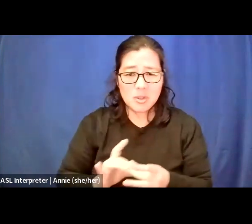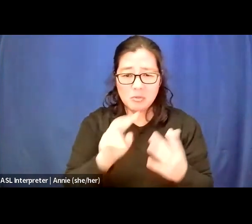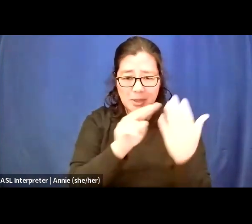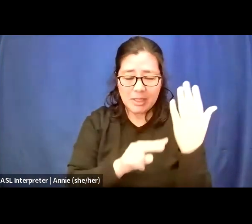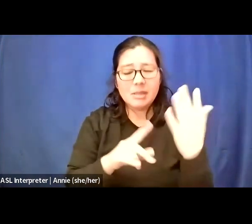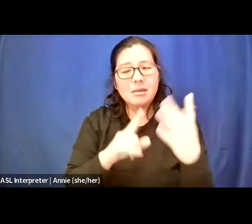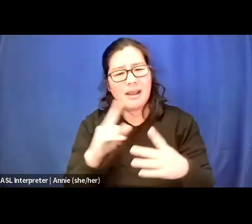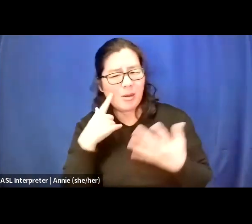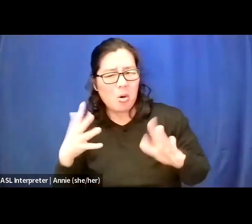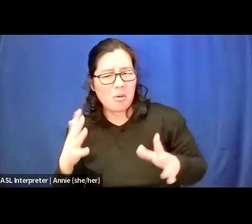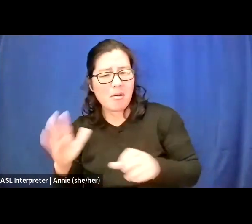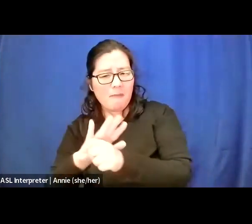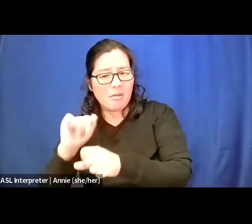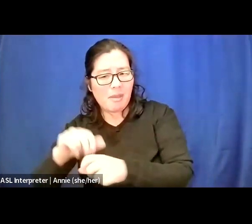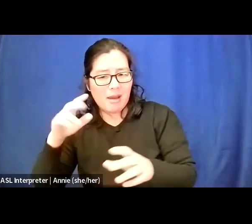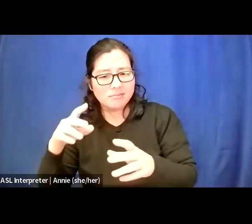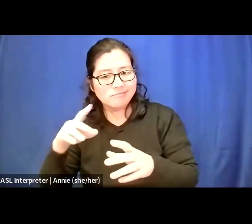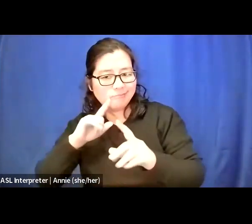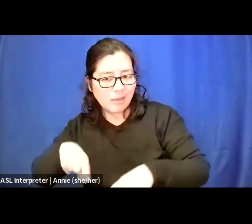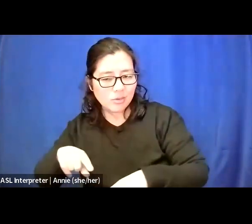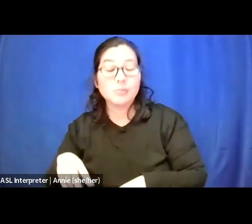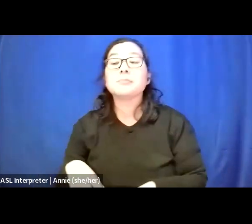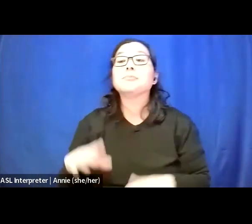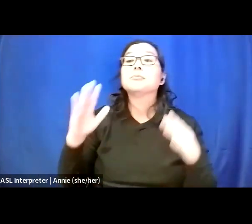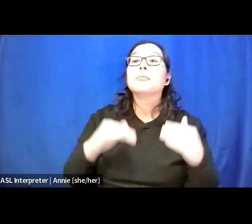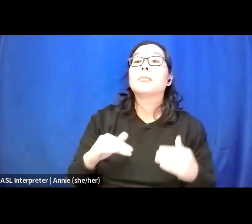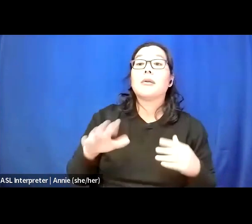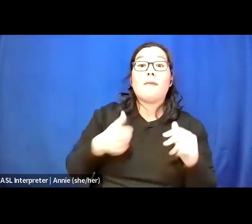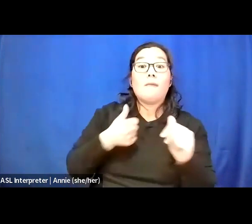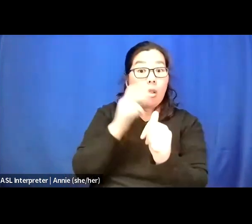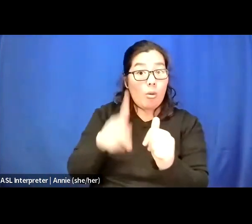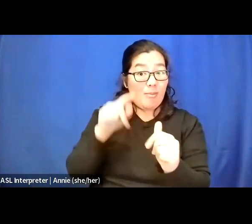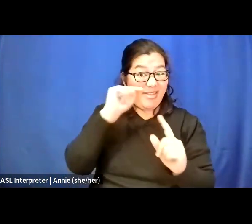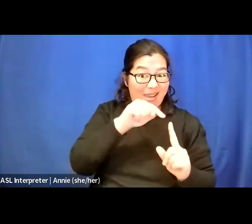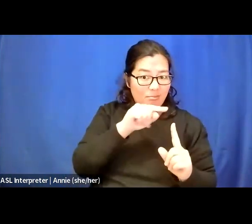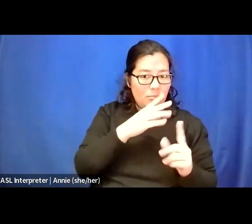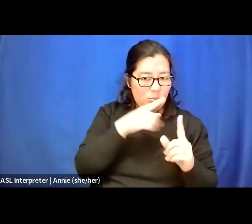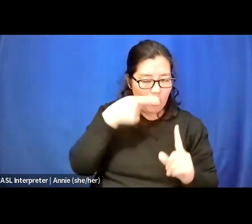But as the follow-up here, when I was describing, I